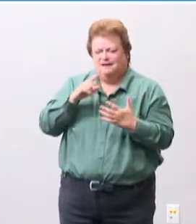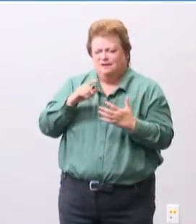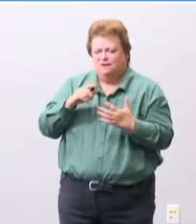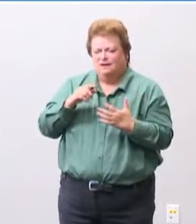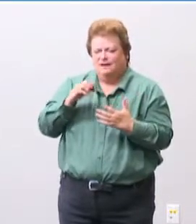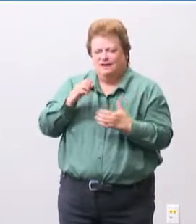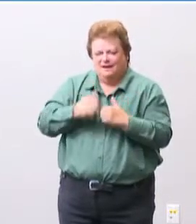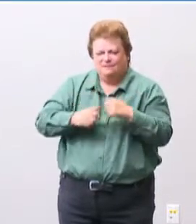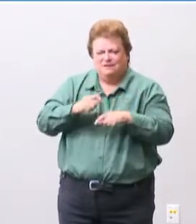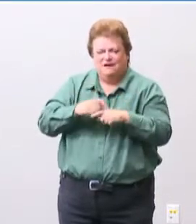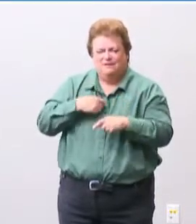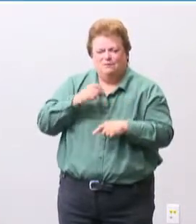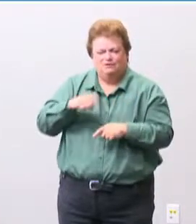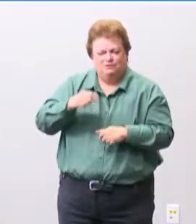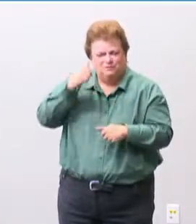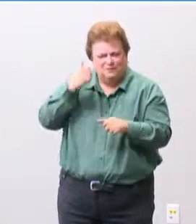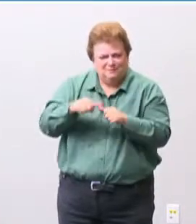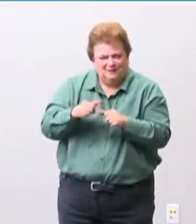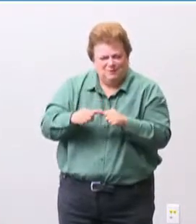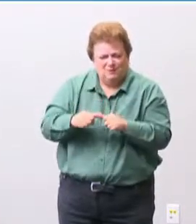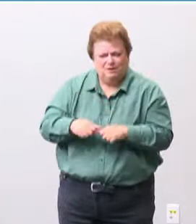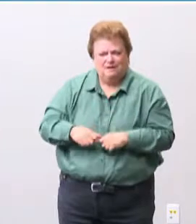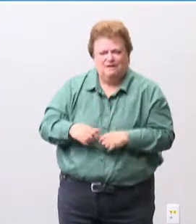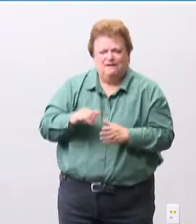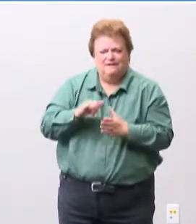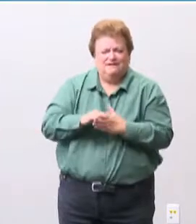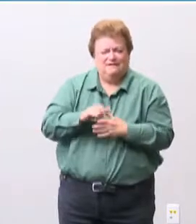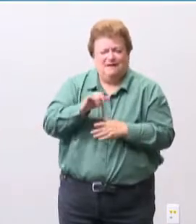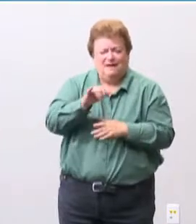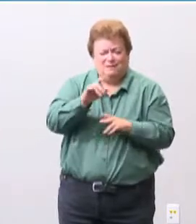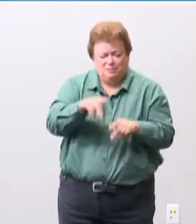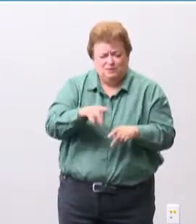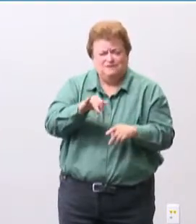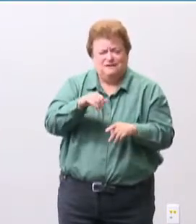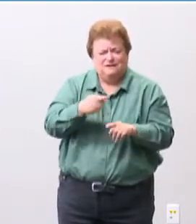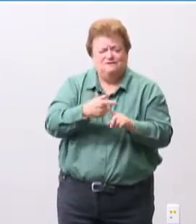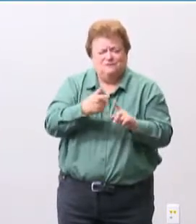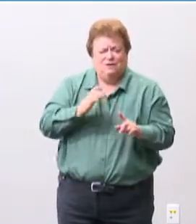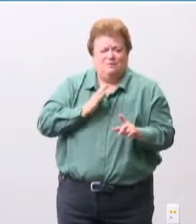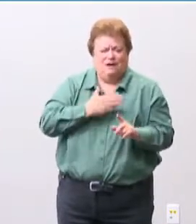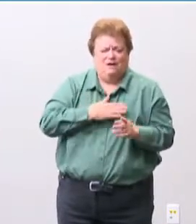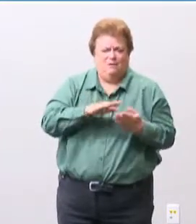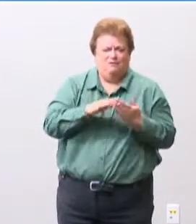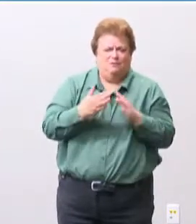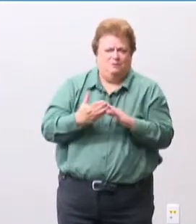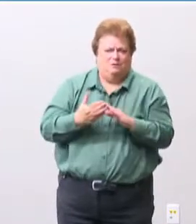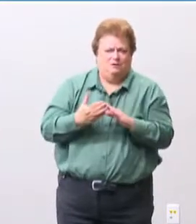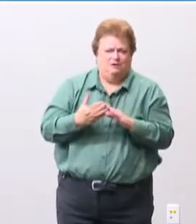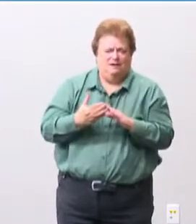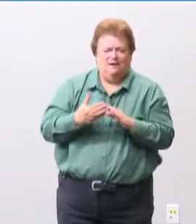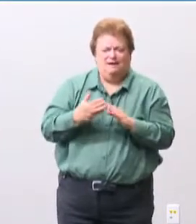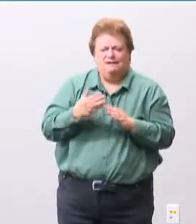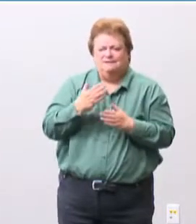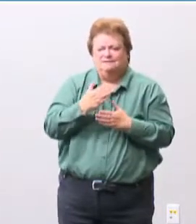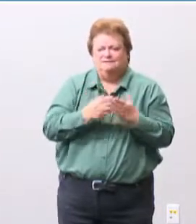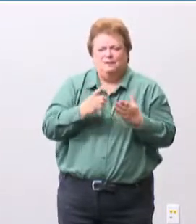we should be remembering this is an individual from our community. It's somebody's loved